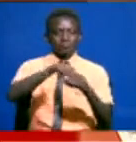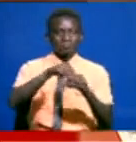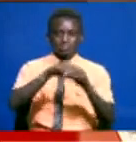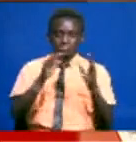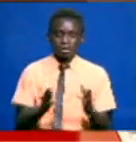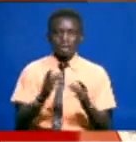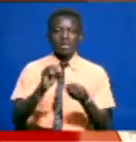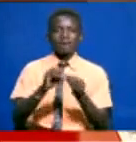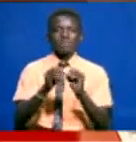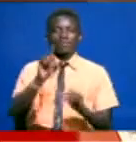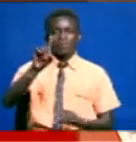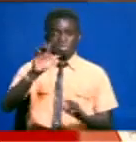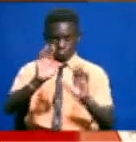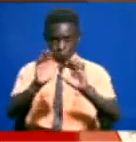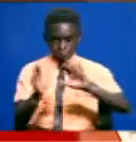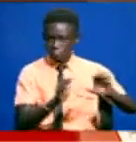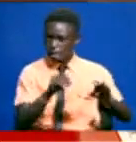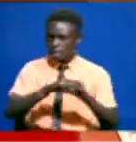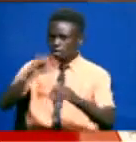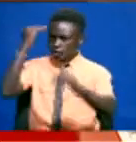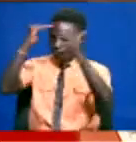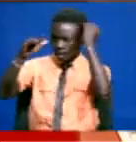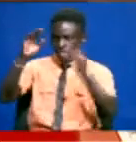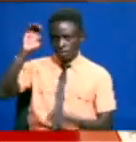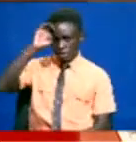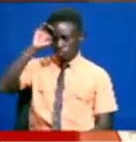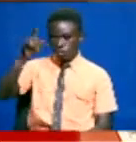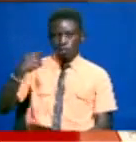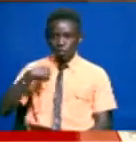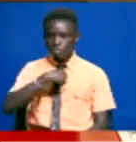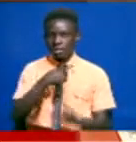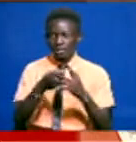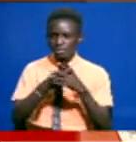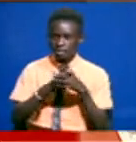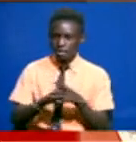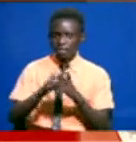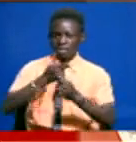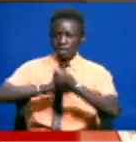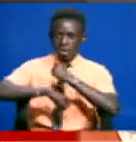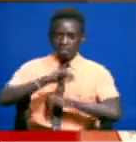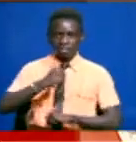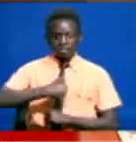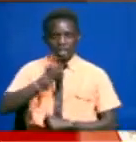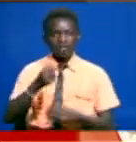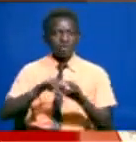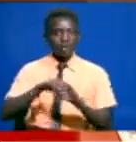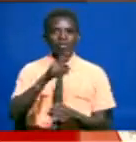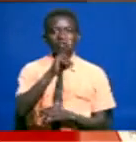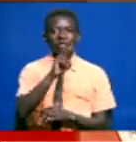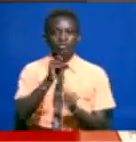At University of Eldoret, we started automating in 2014. It's a long